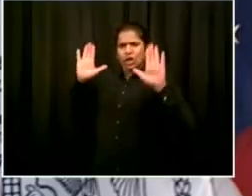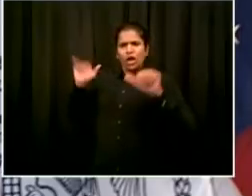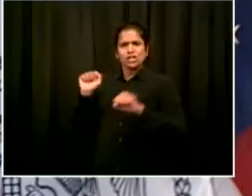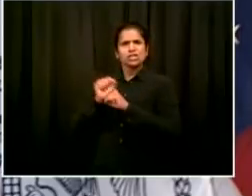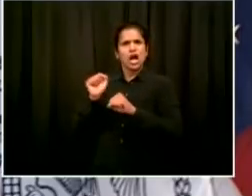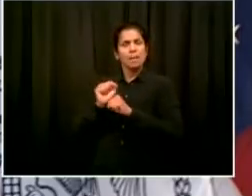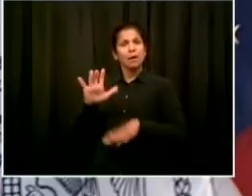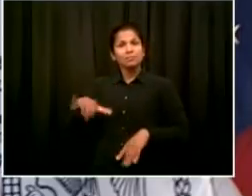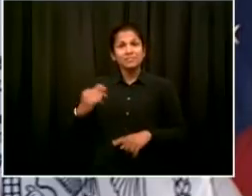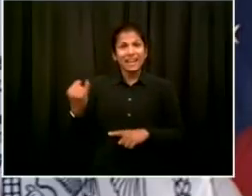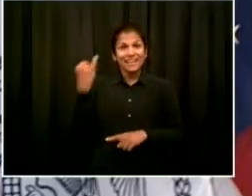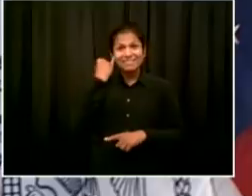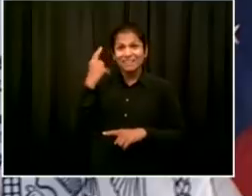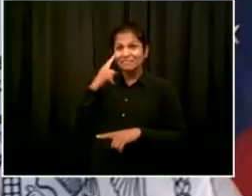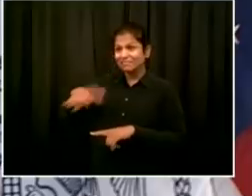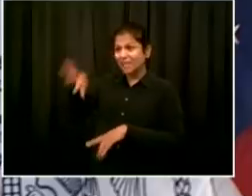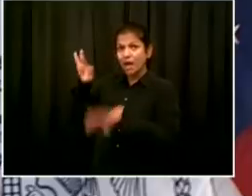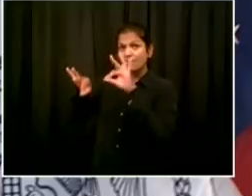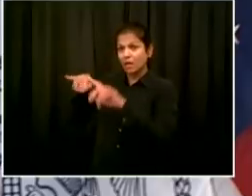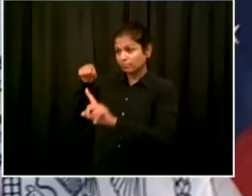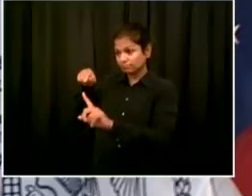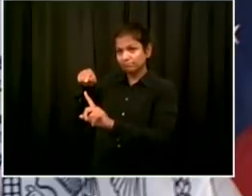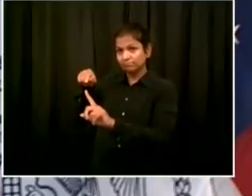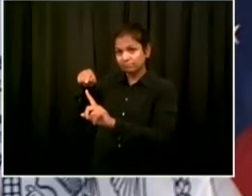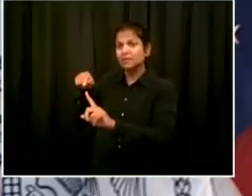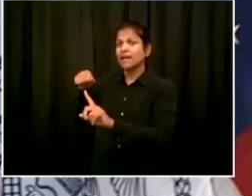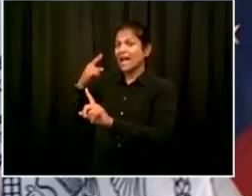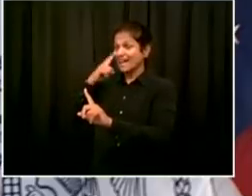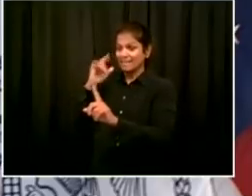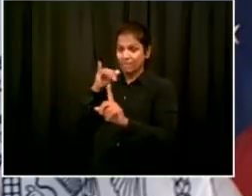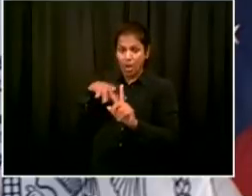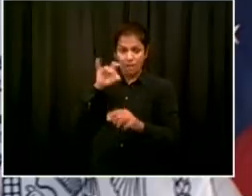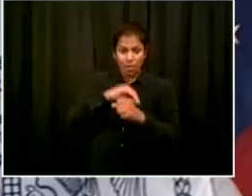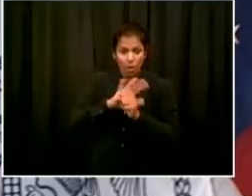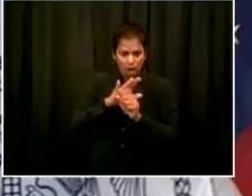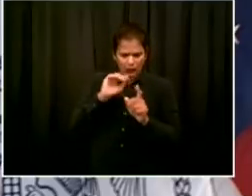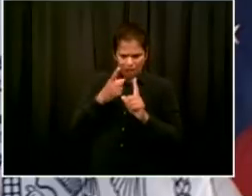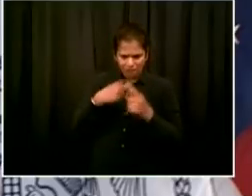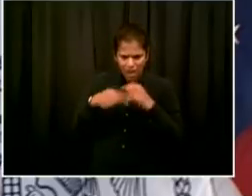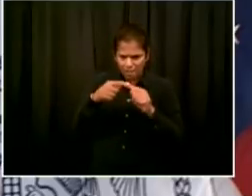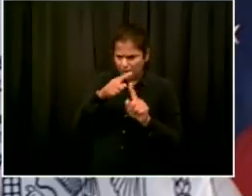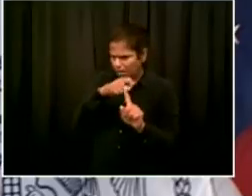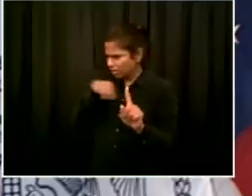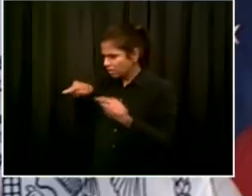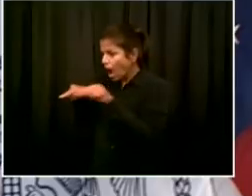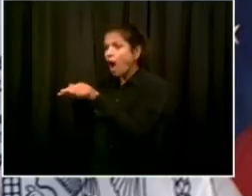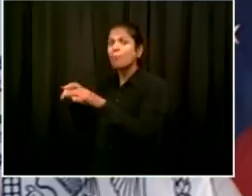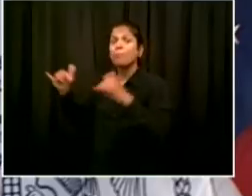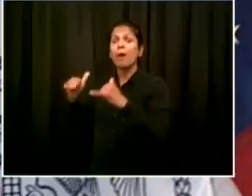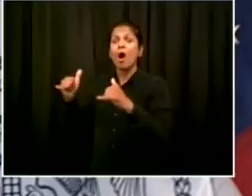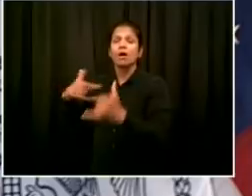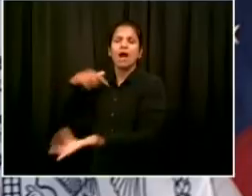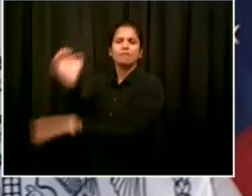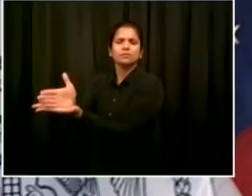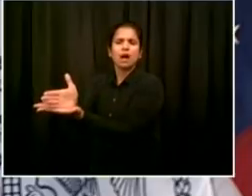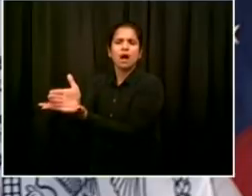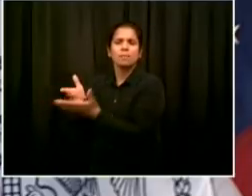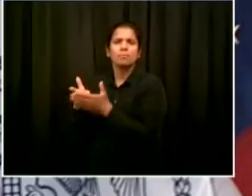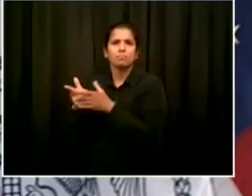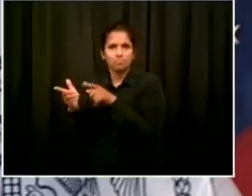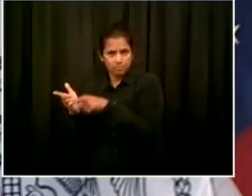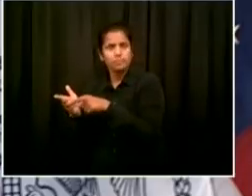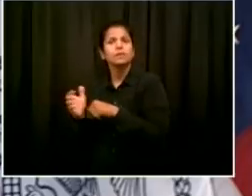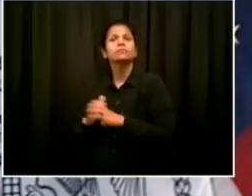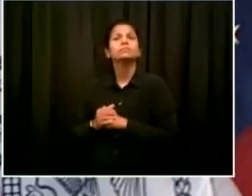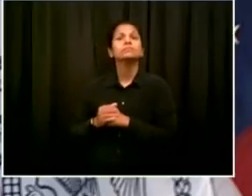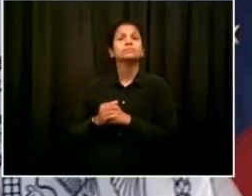is find those things, stop them. Overwhelmingly, we've seen compliance, to be fair. Overwhelmingly, New Yorkers, including bars, restaurants, everyone